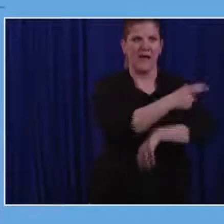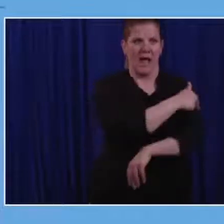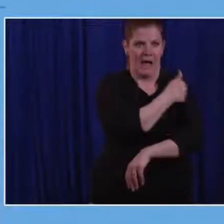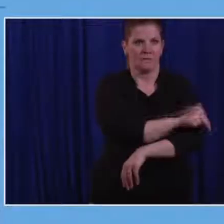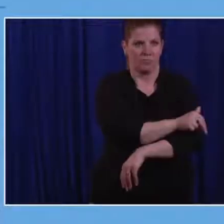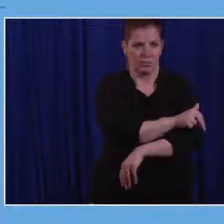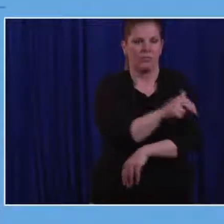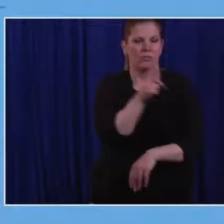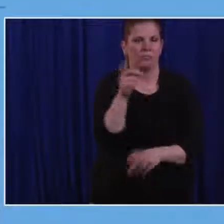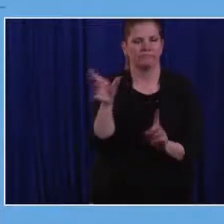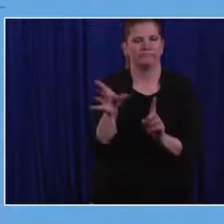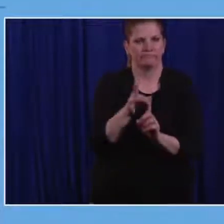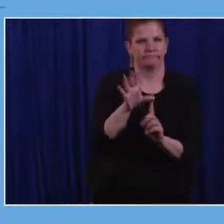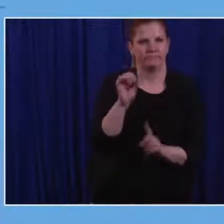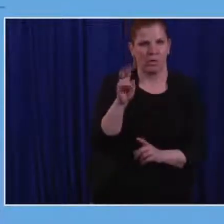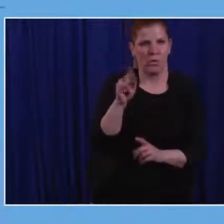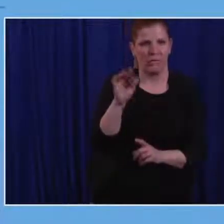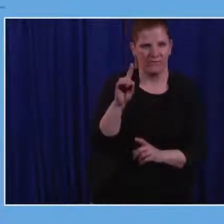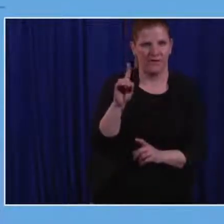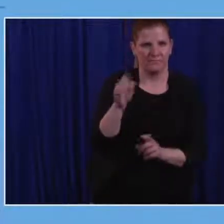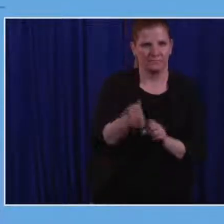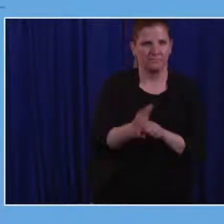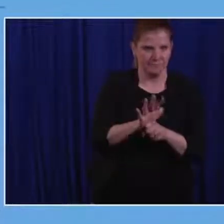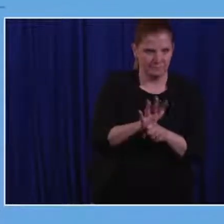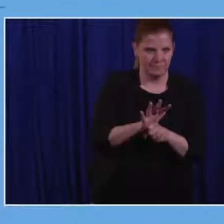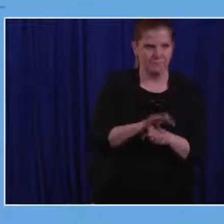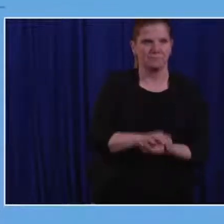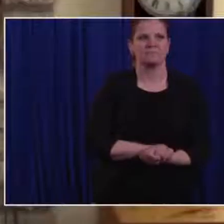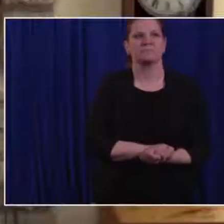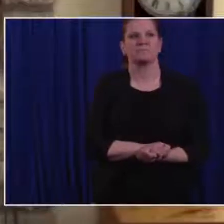So again, you can see these numbers